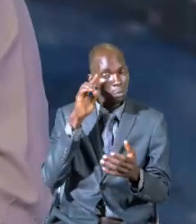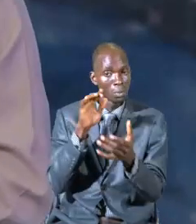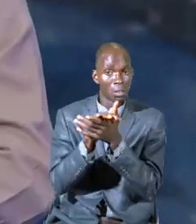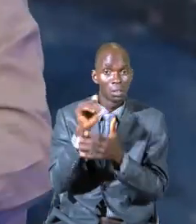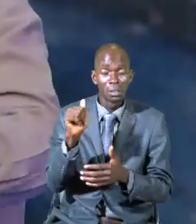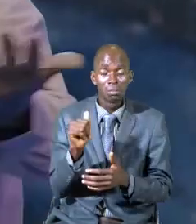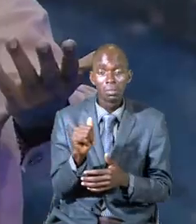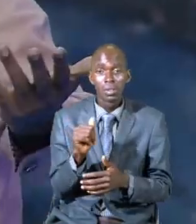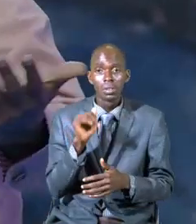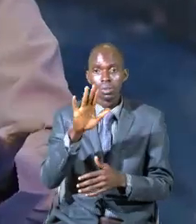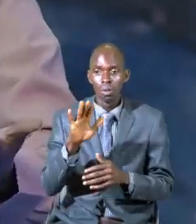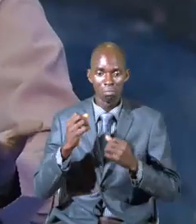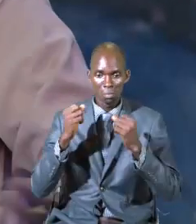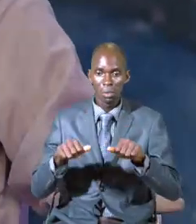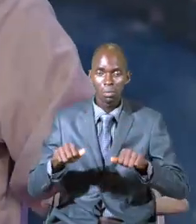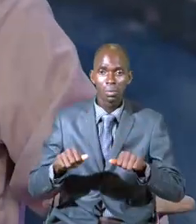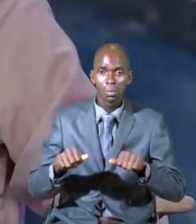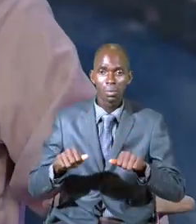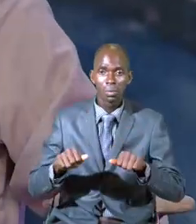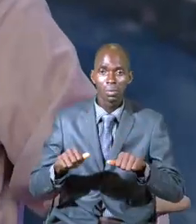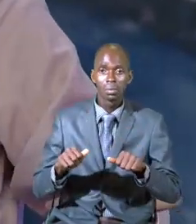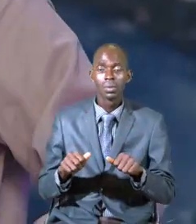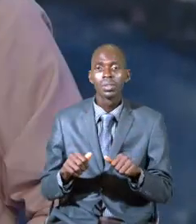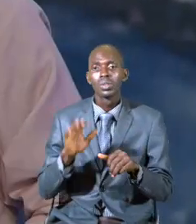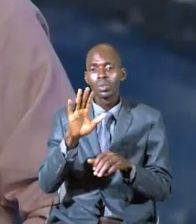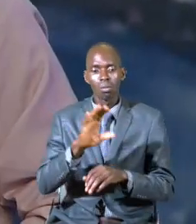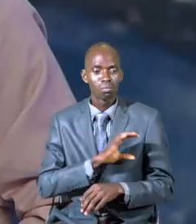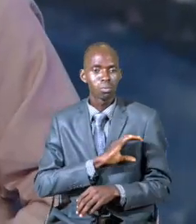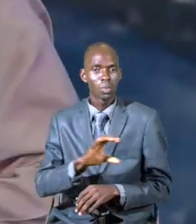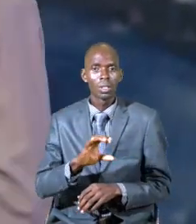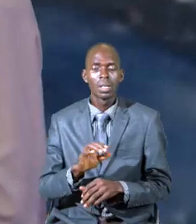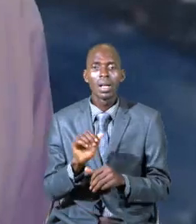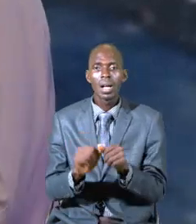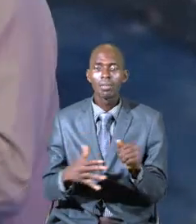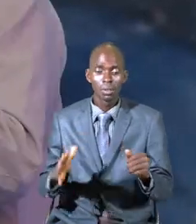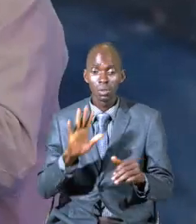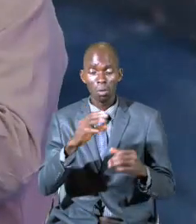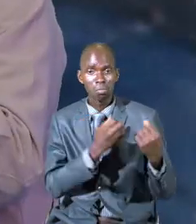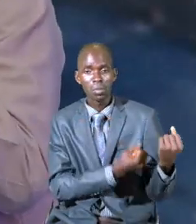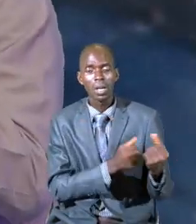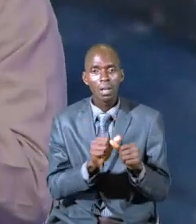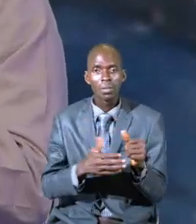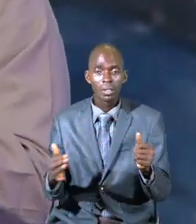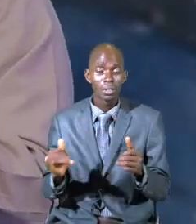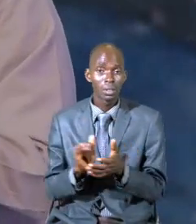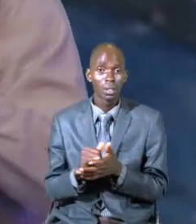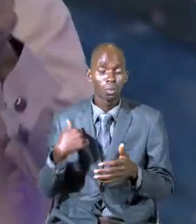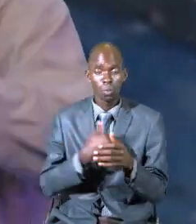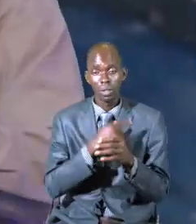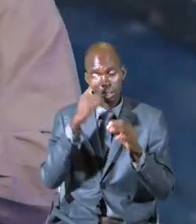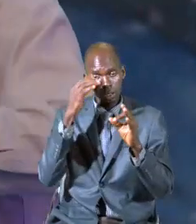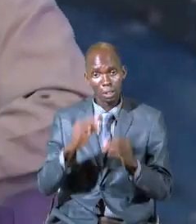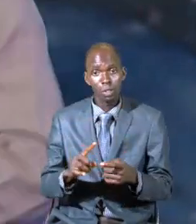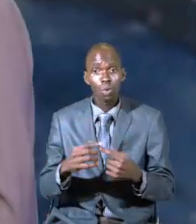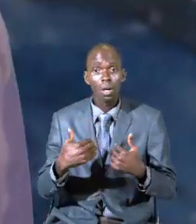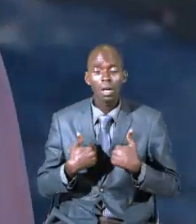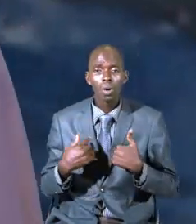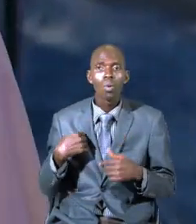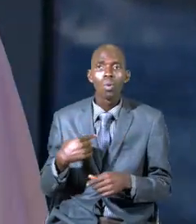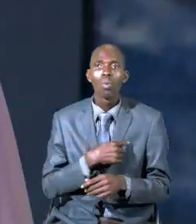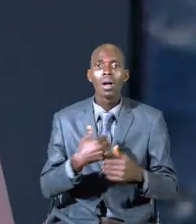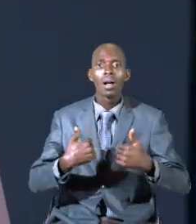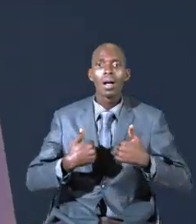competence, courage, everything we try to have, we have them so that they